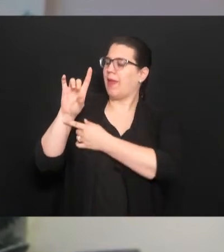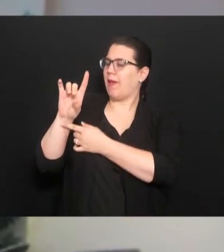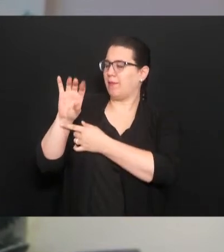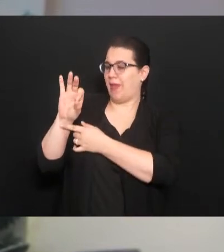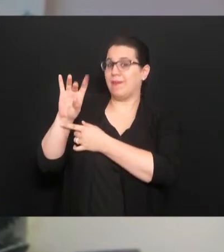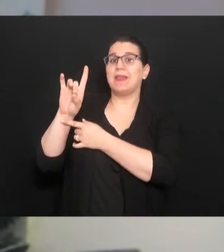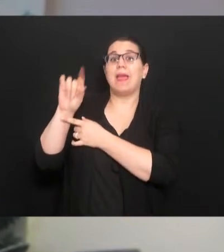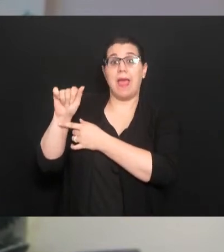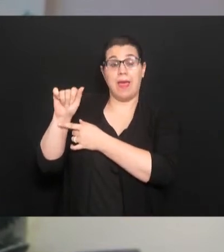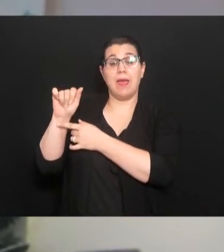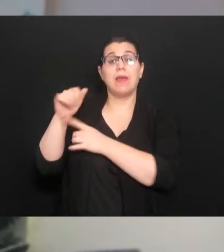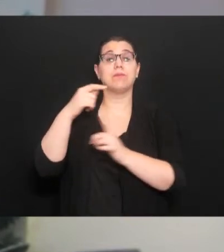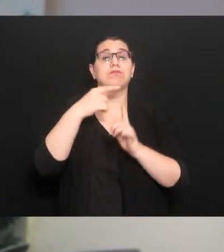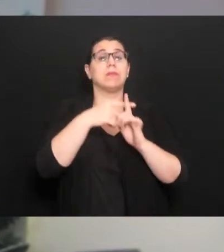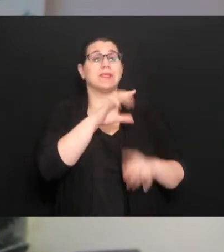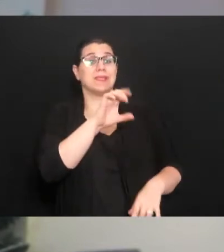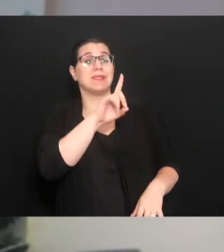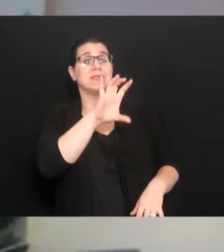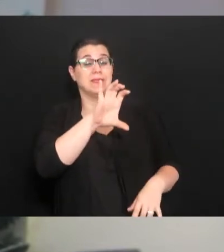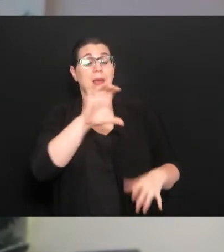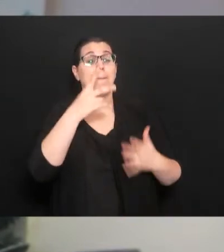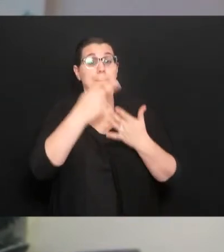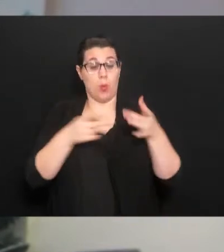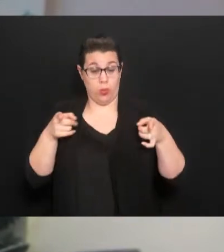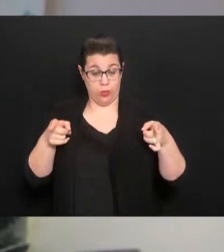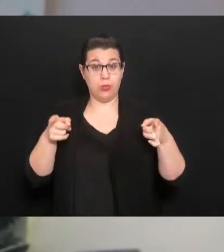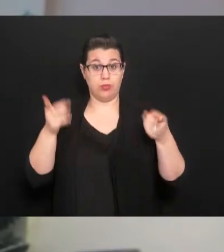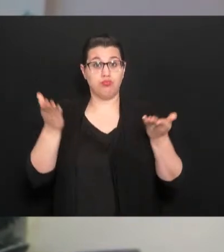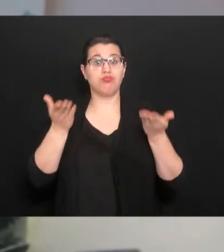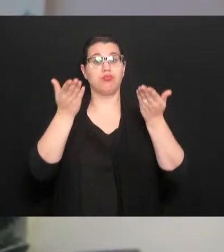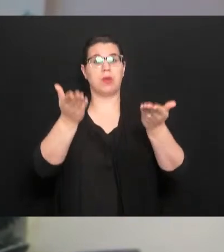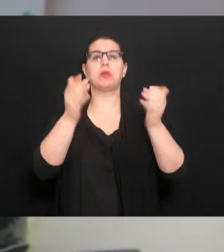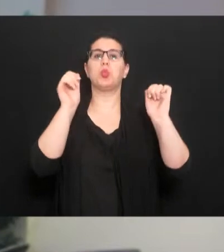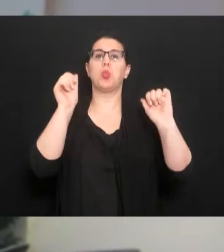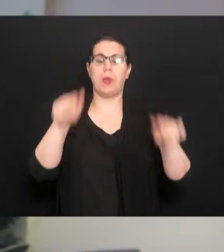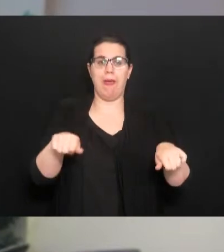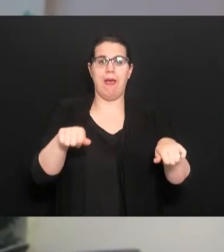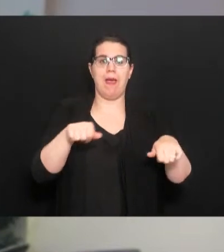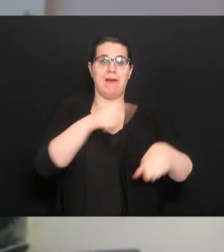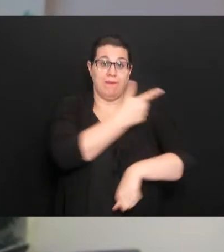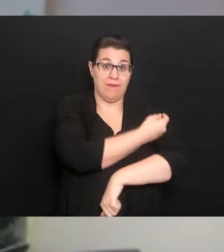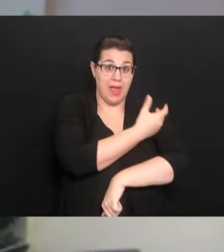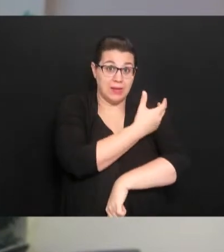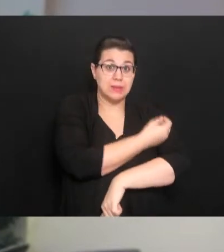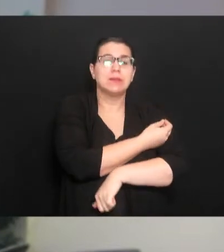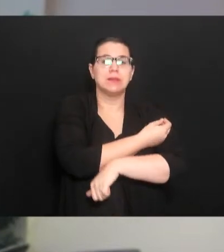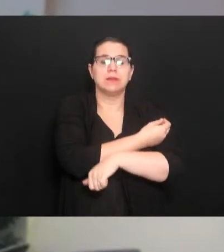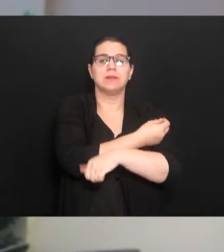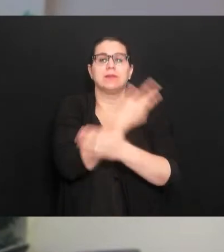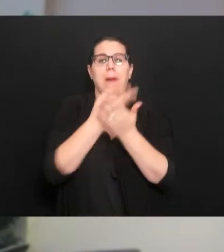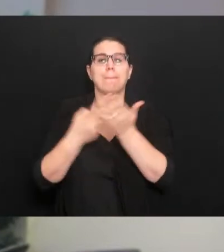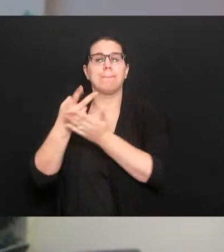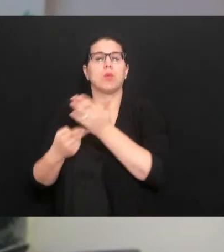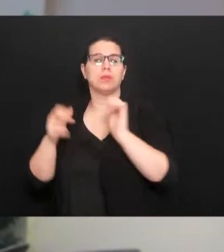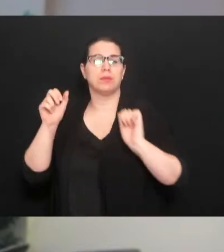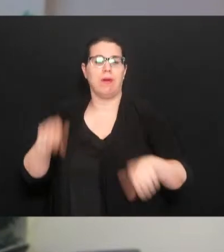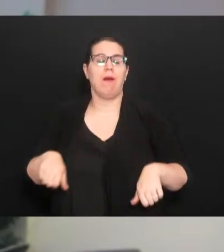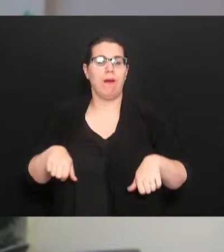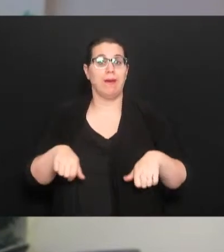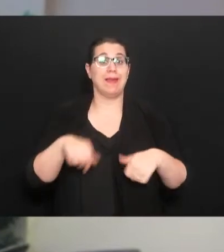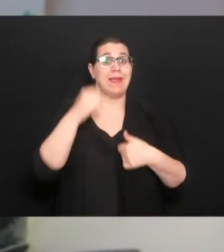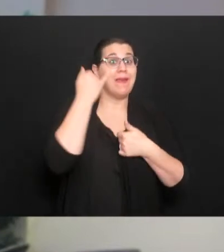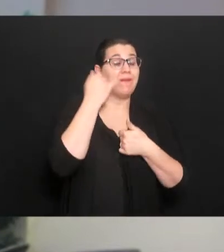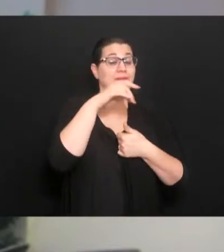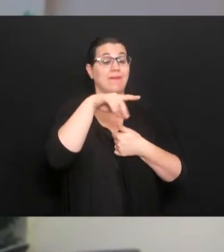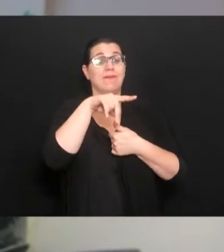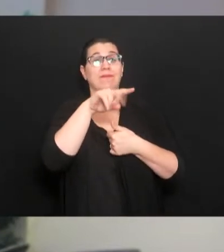recommendations that we can mix and match vaccines now. So for people that have gotten their second dose of